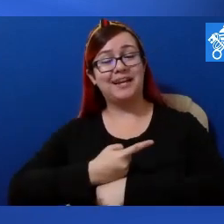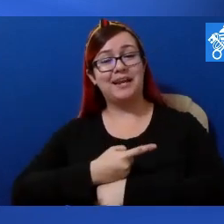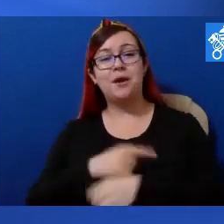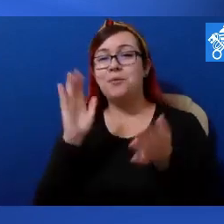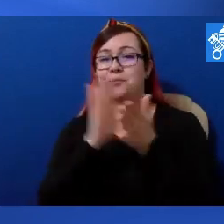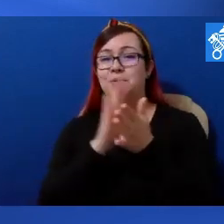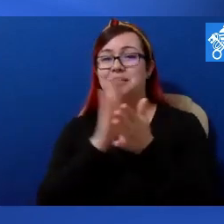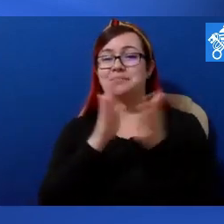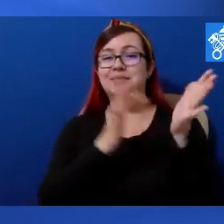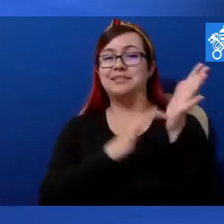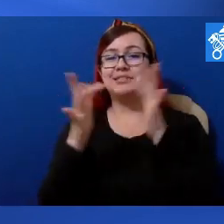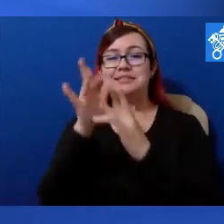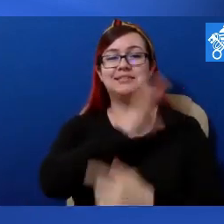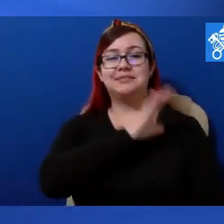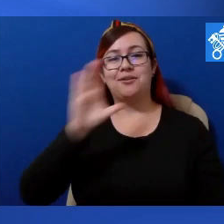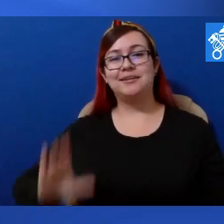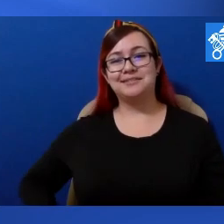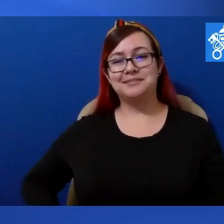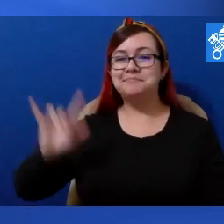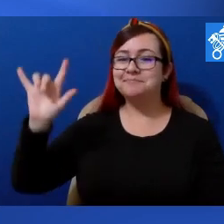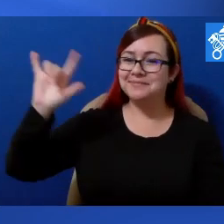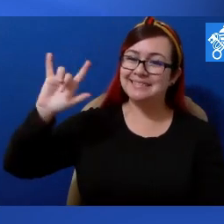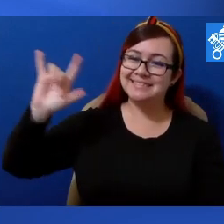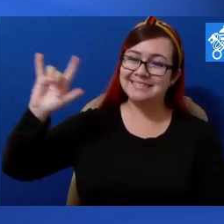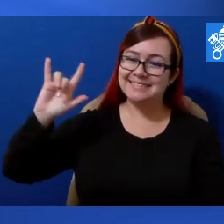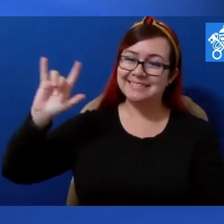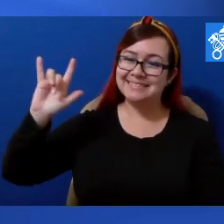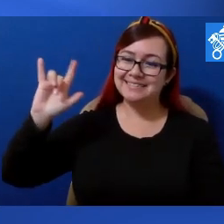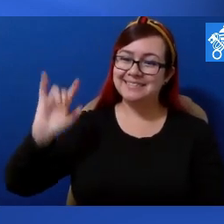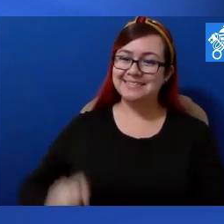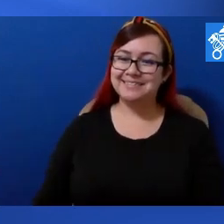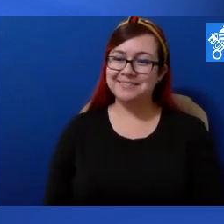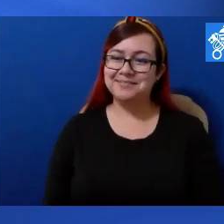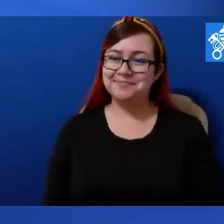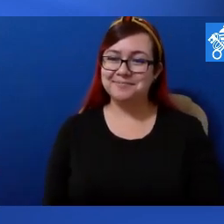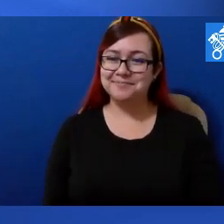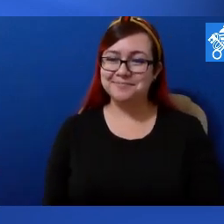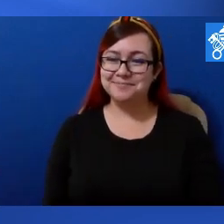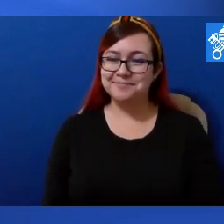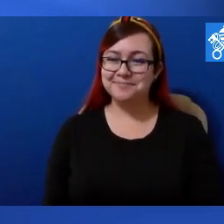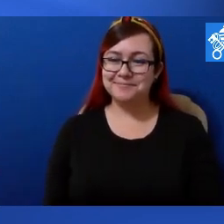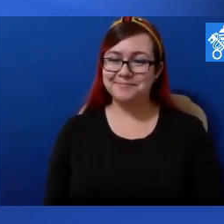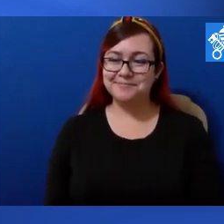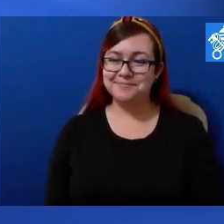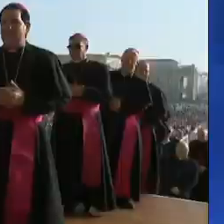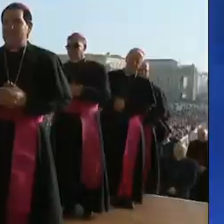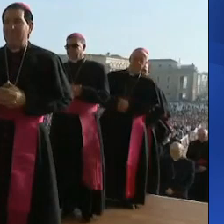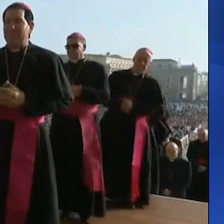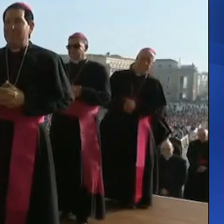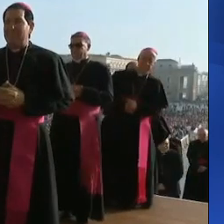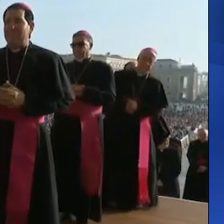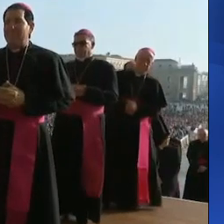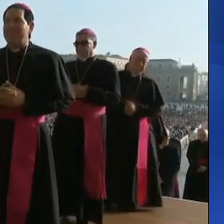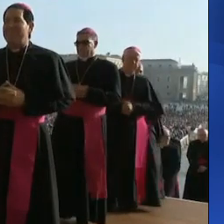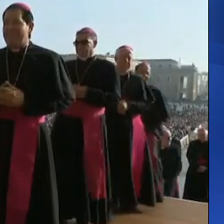Remember, you will find summaries of today's Wednesday general audience and that appeal on the Democratic Republic of Congo. You'll find